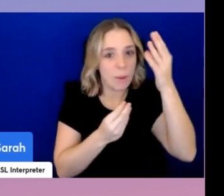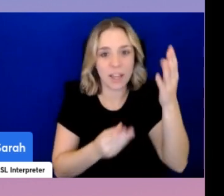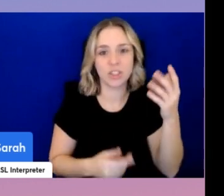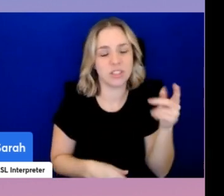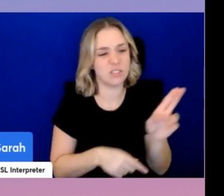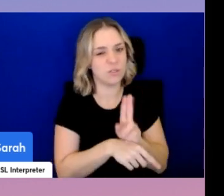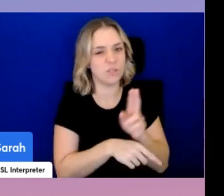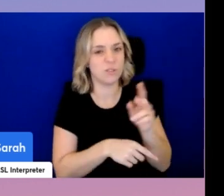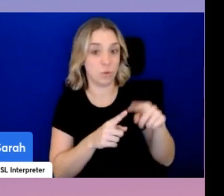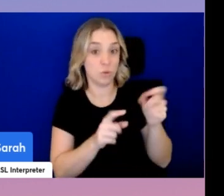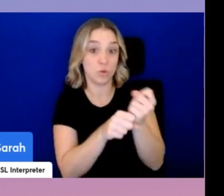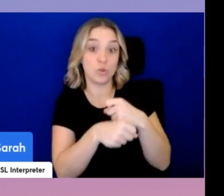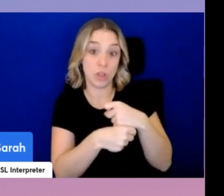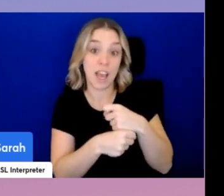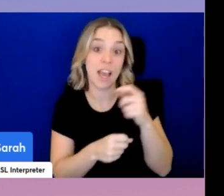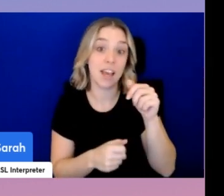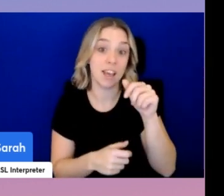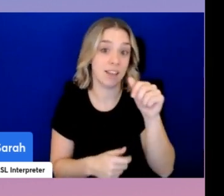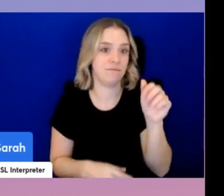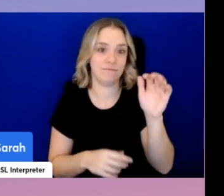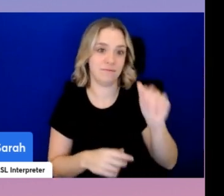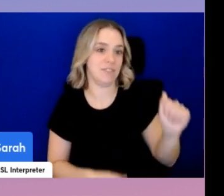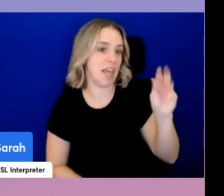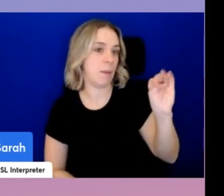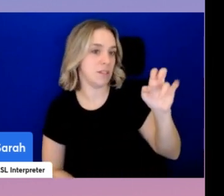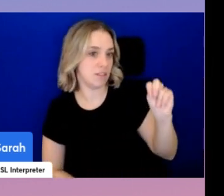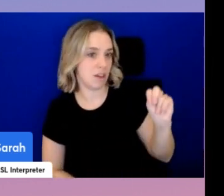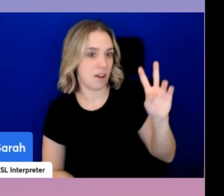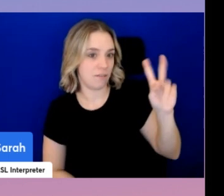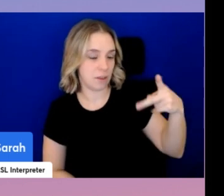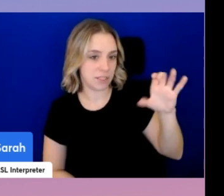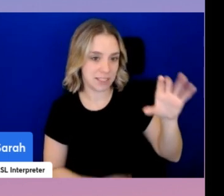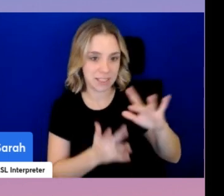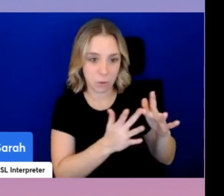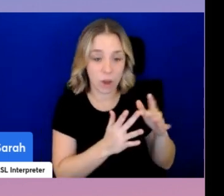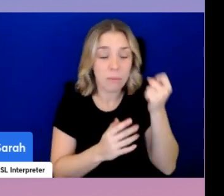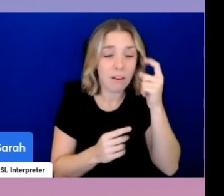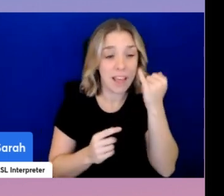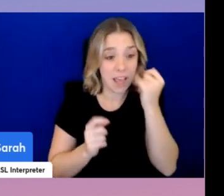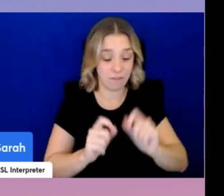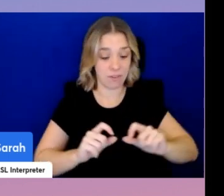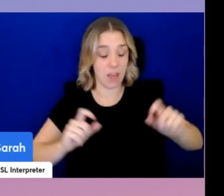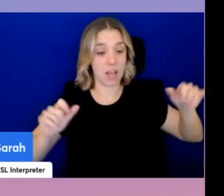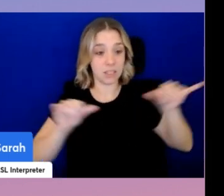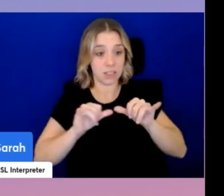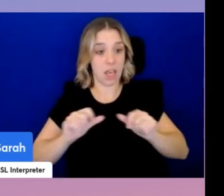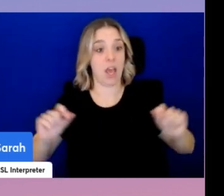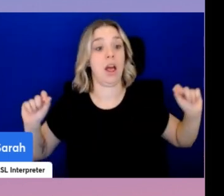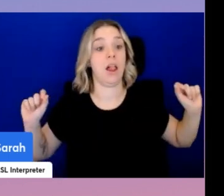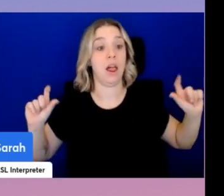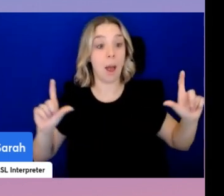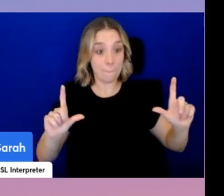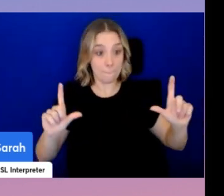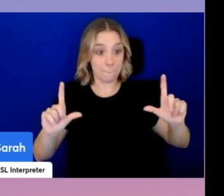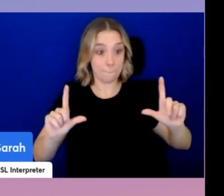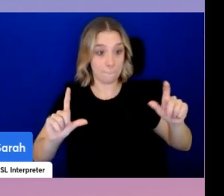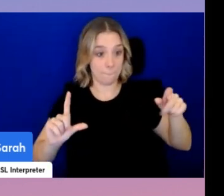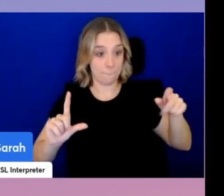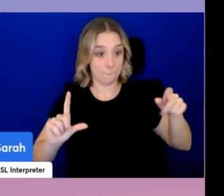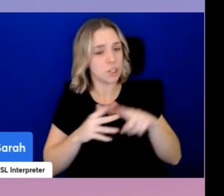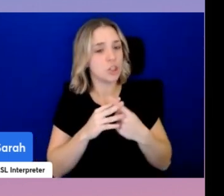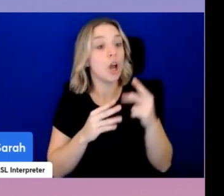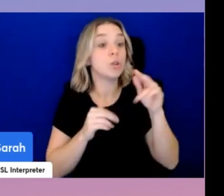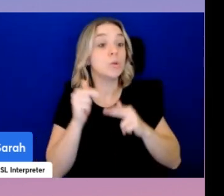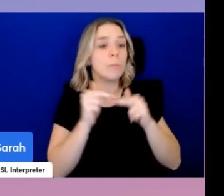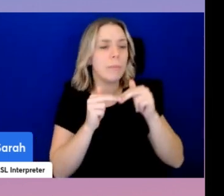multiple VPC networks, or perhaps even all of your networks across one or more cloud platforms, then I can start to build a map of